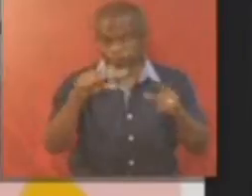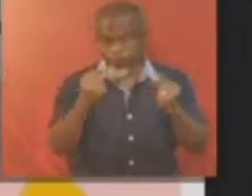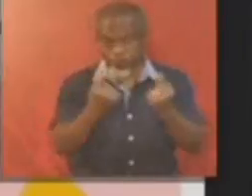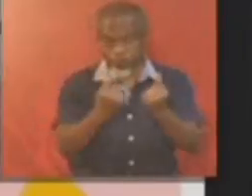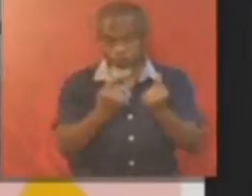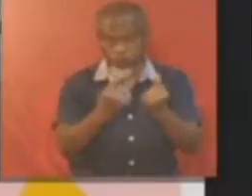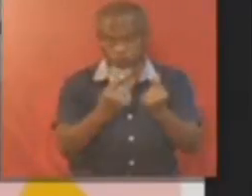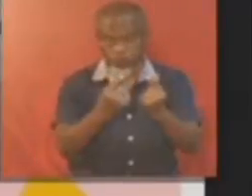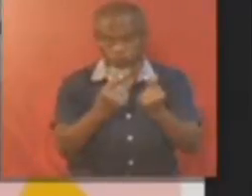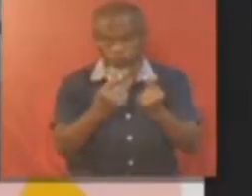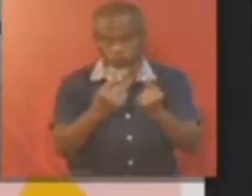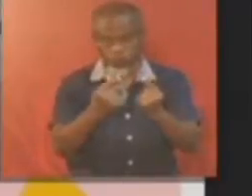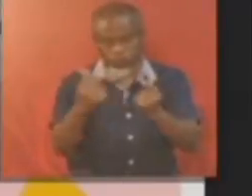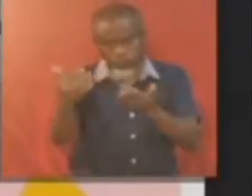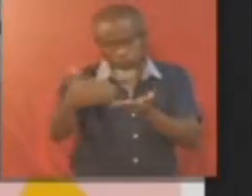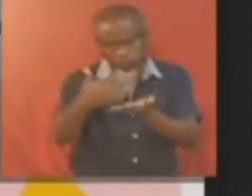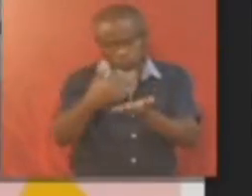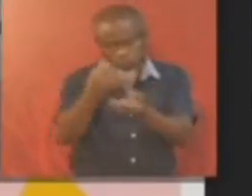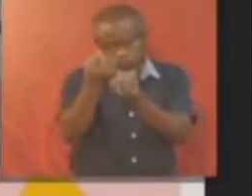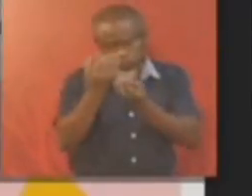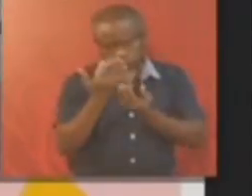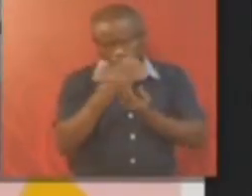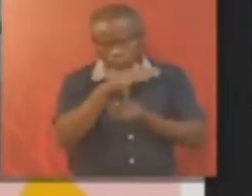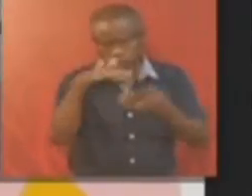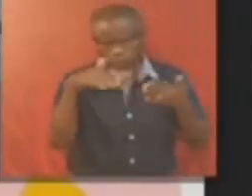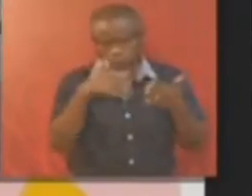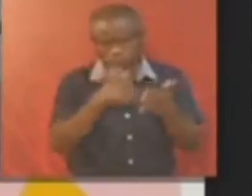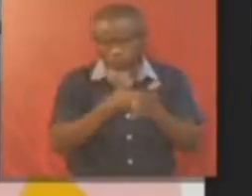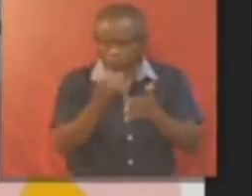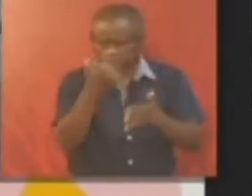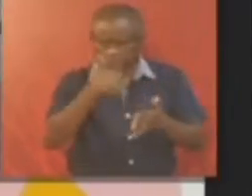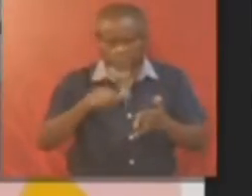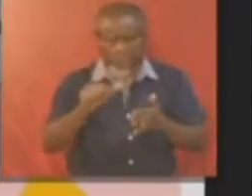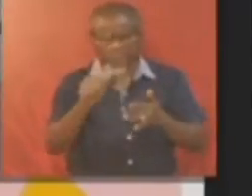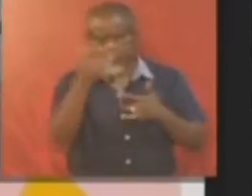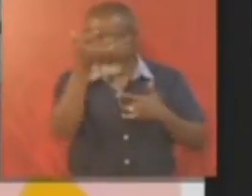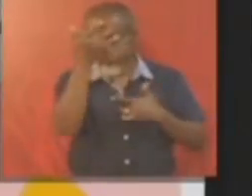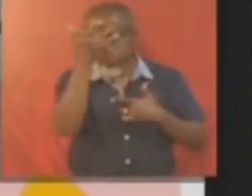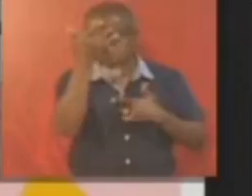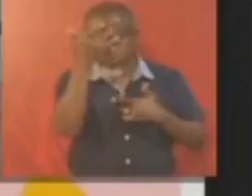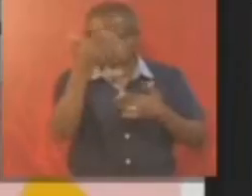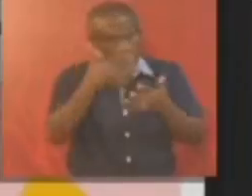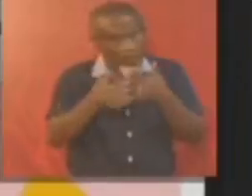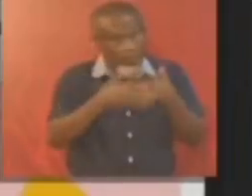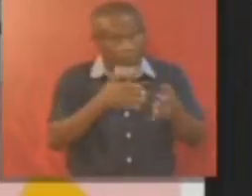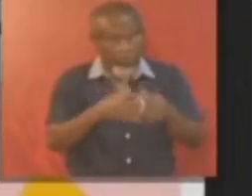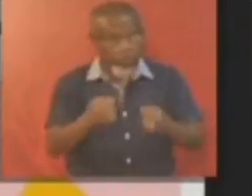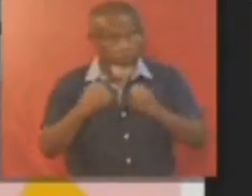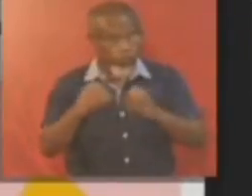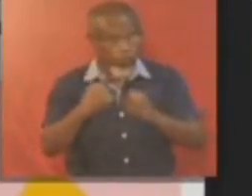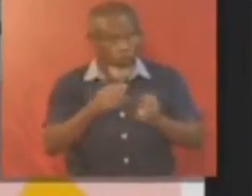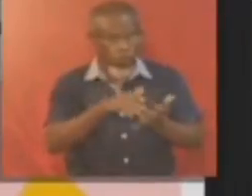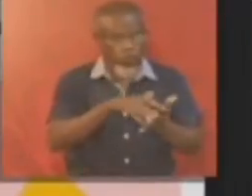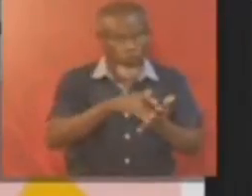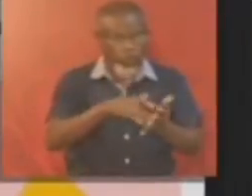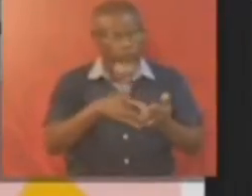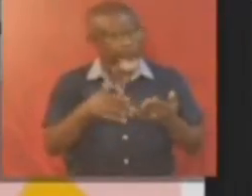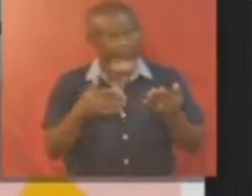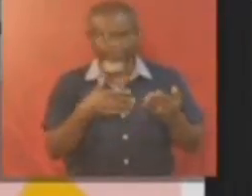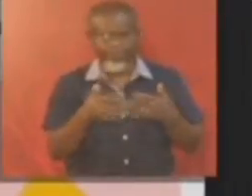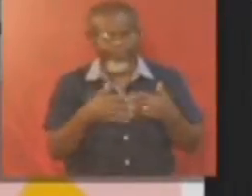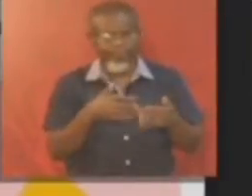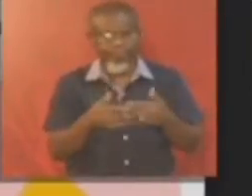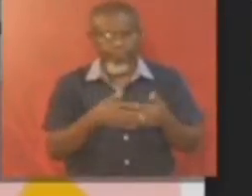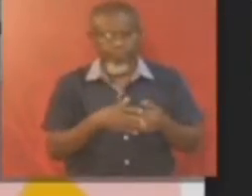any viral-like illness, no matter how mild it is. So we see going along, week